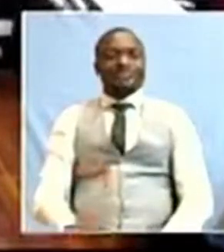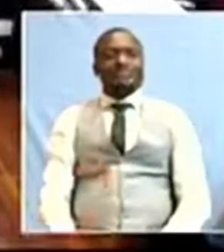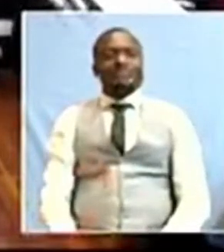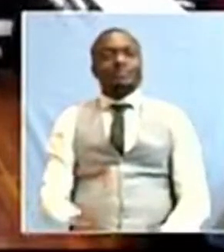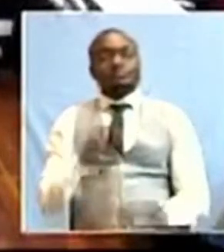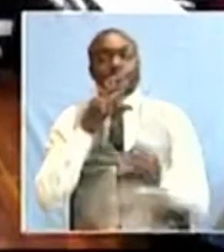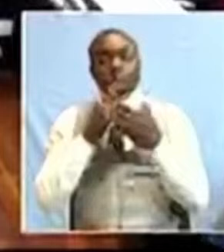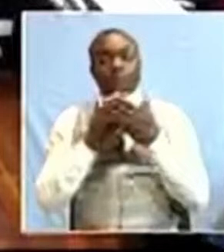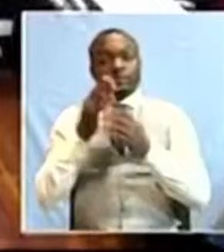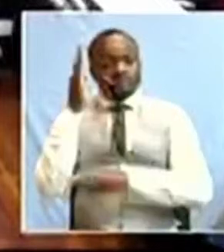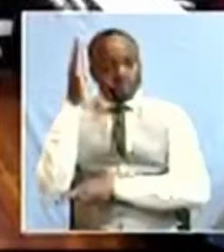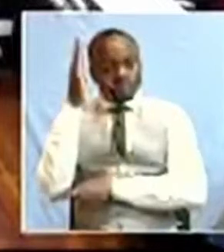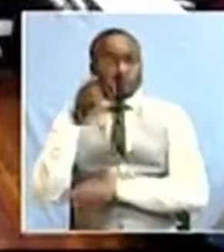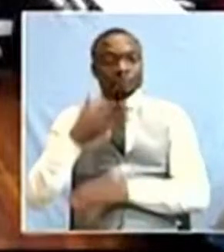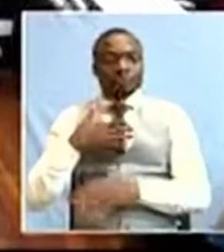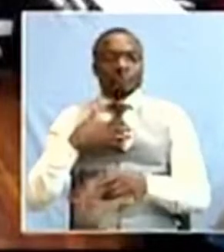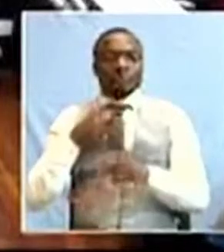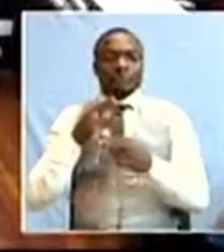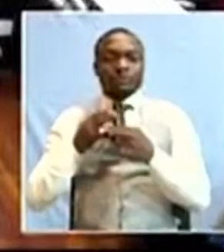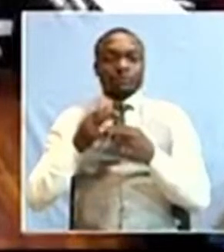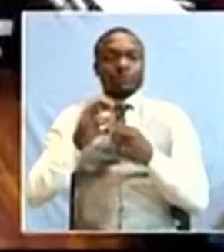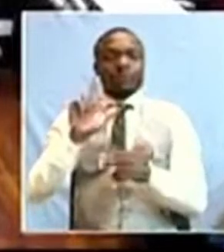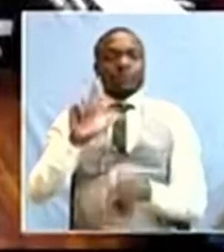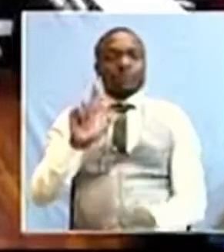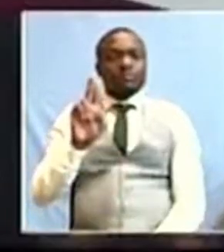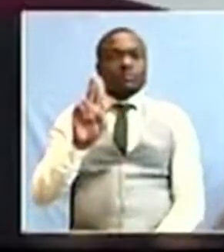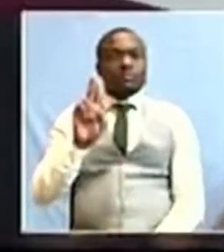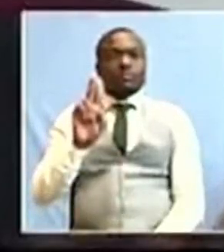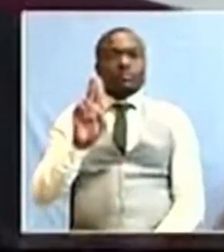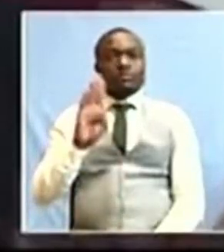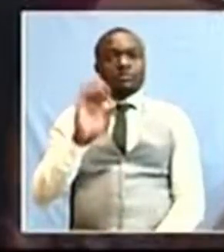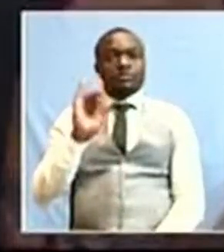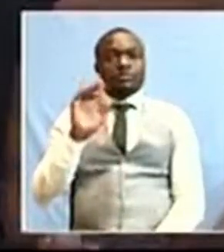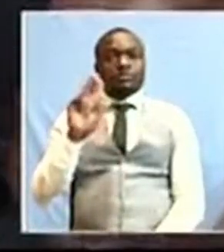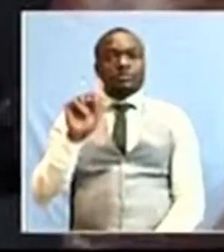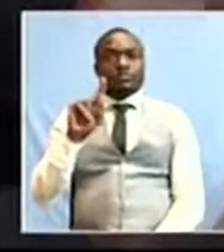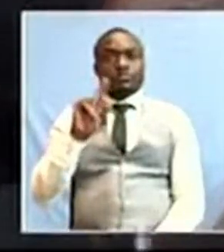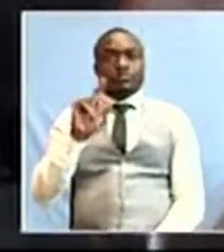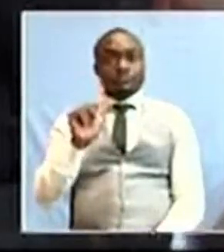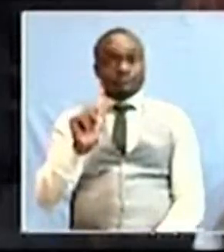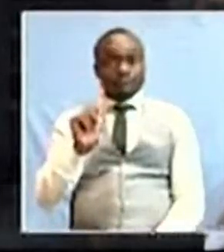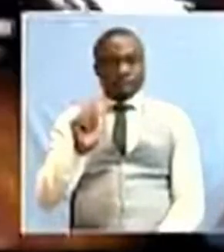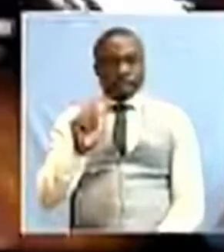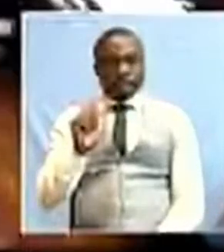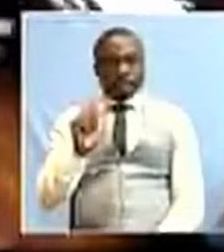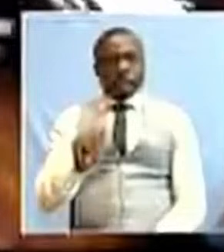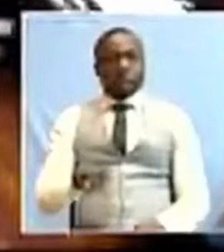Good afternoon. My name is Luvinda Sinyani from the Planning and Research Department in the Office of the Auditor General.